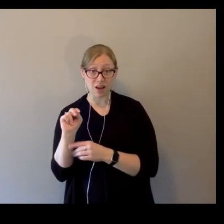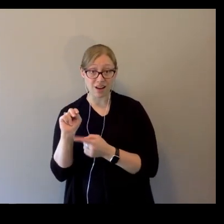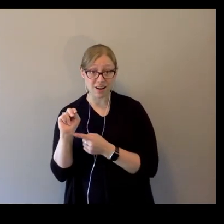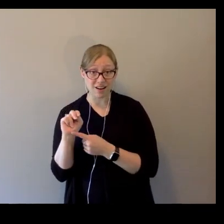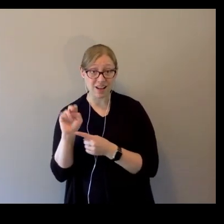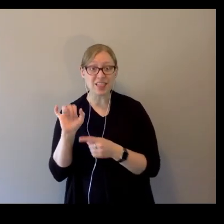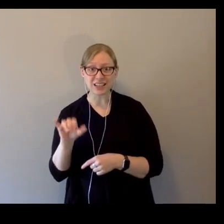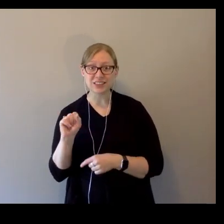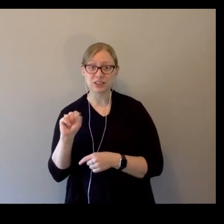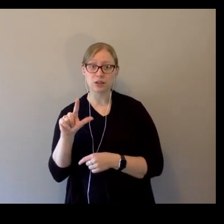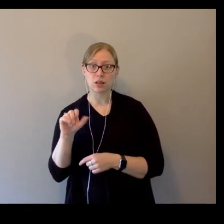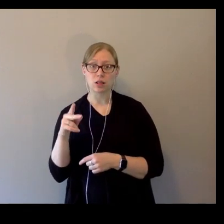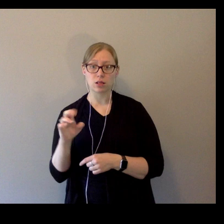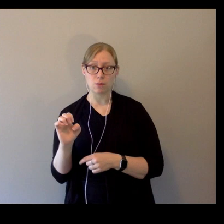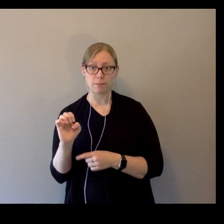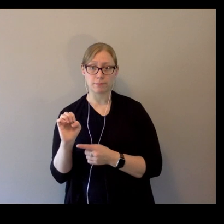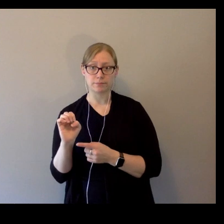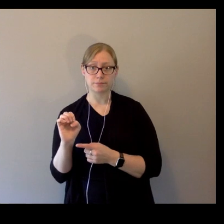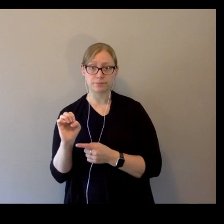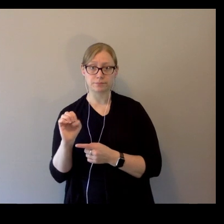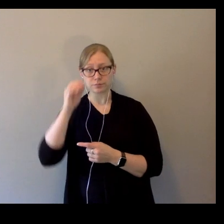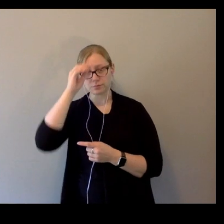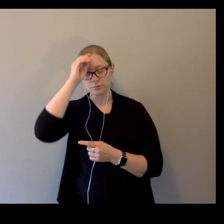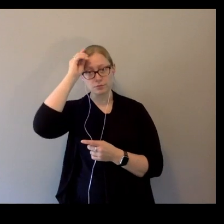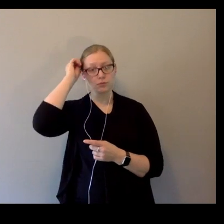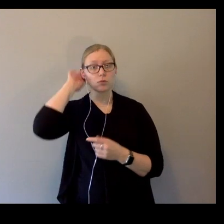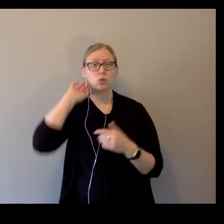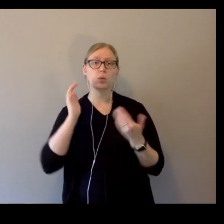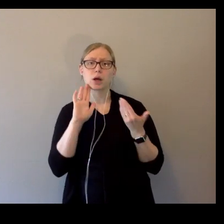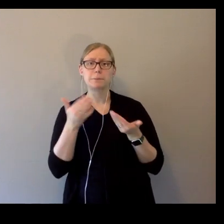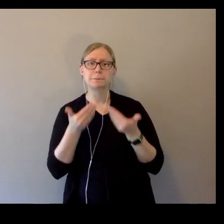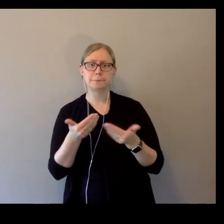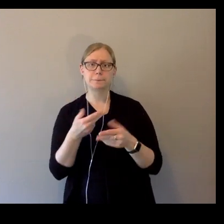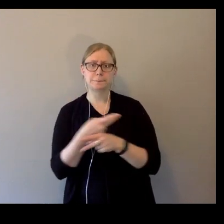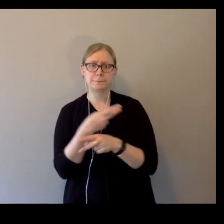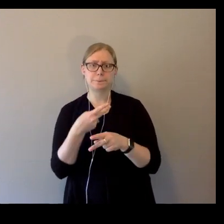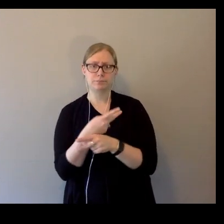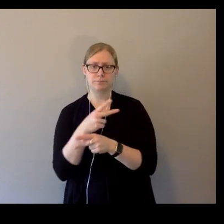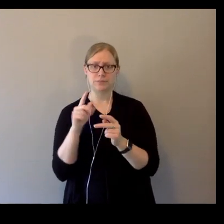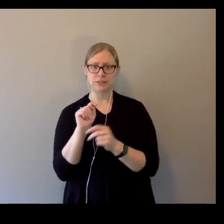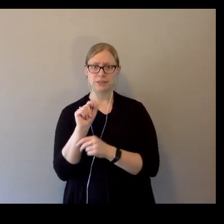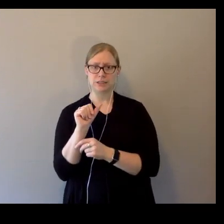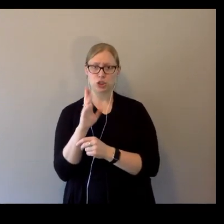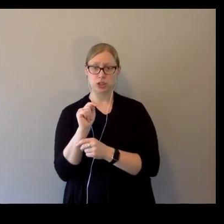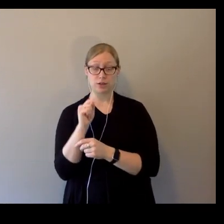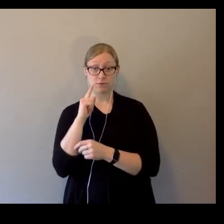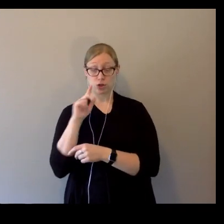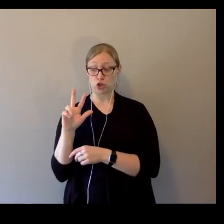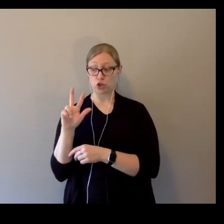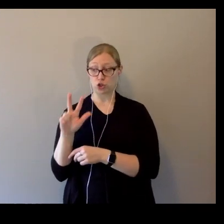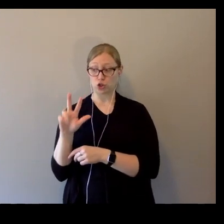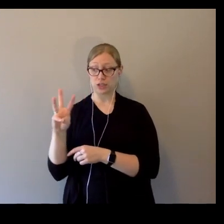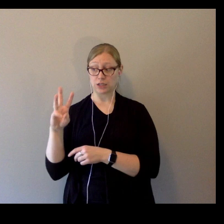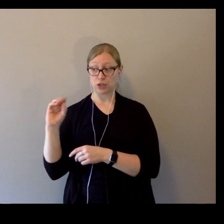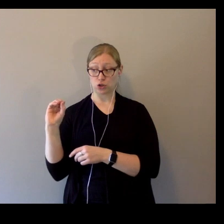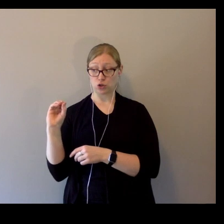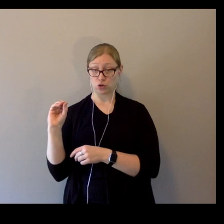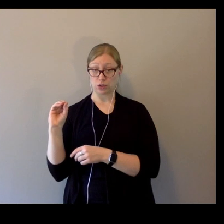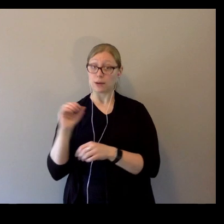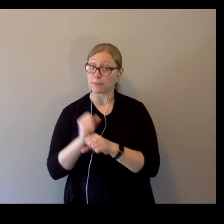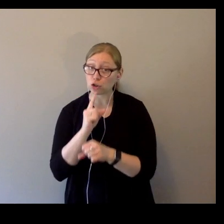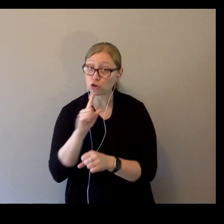what we need to find the slope. So we're going to take and we're going to calculate the tangent of 36 degrees on our calculator. Make sure it's in degree